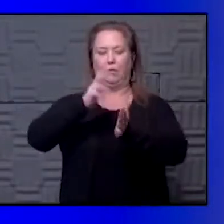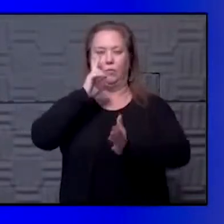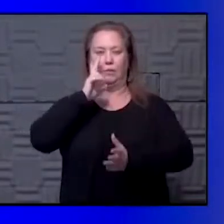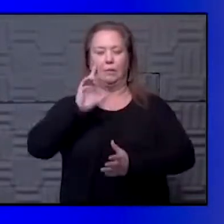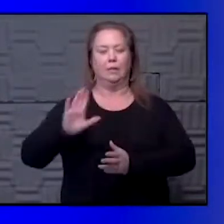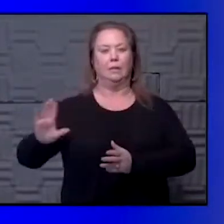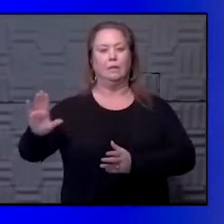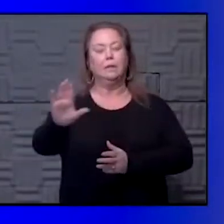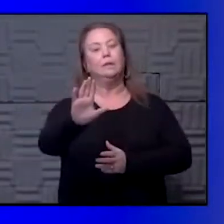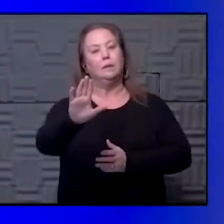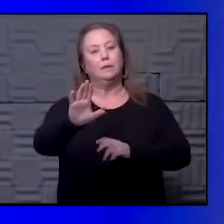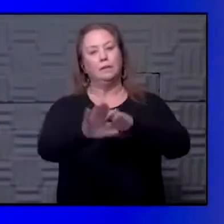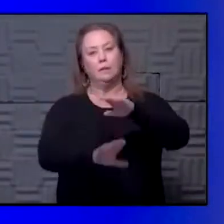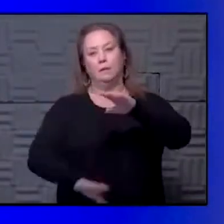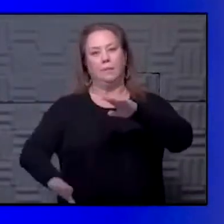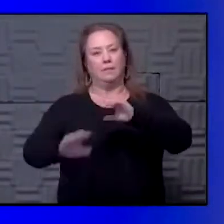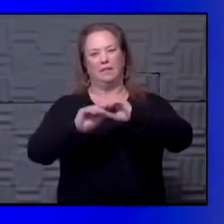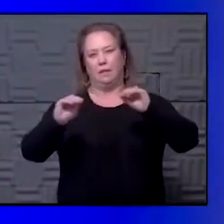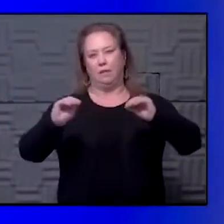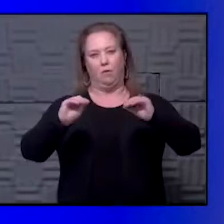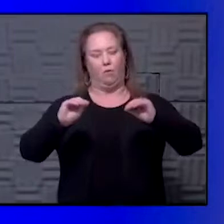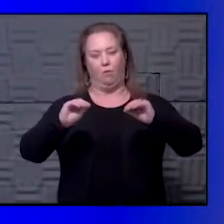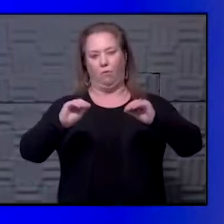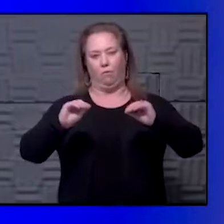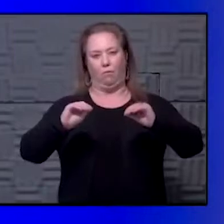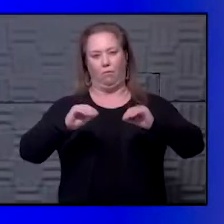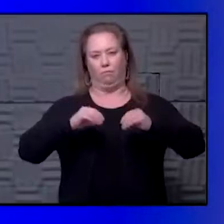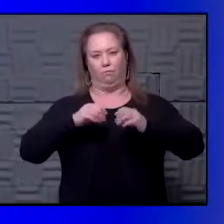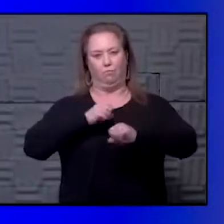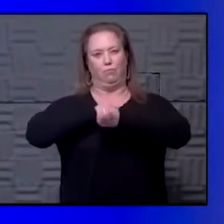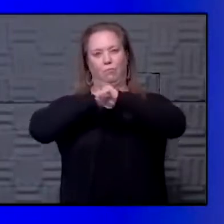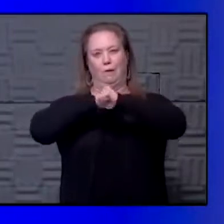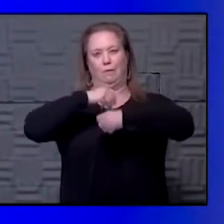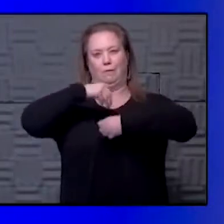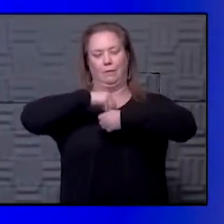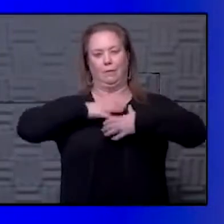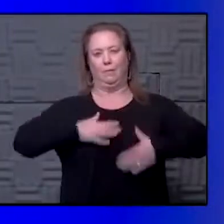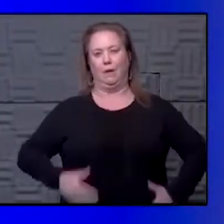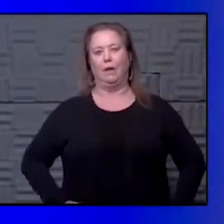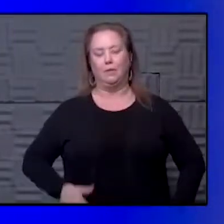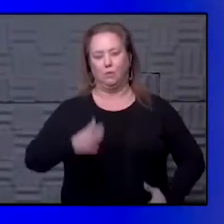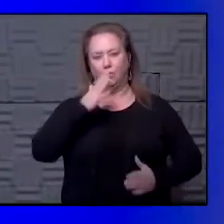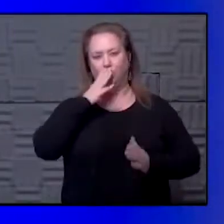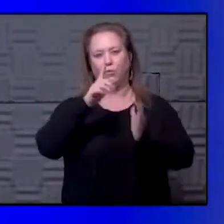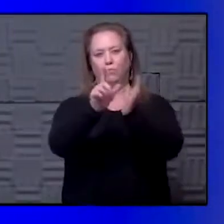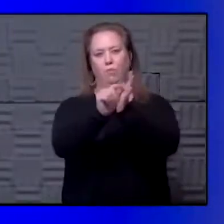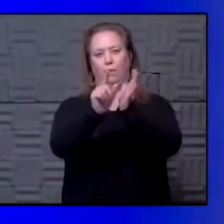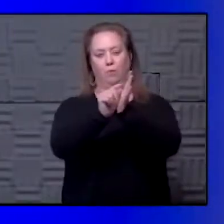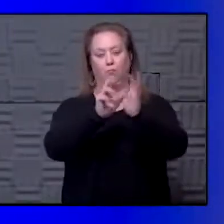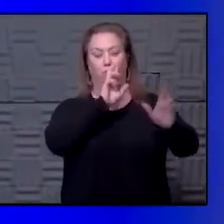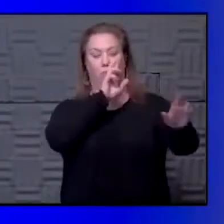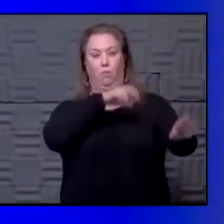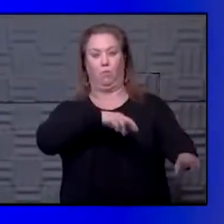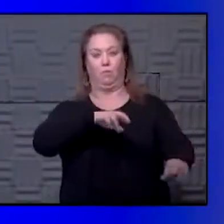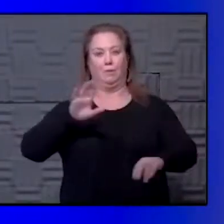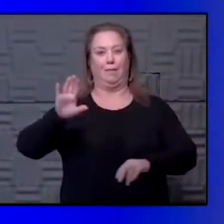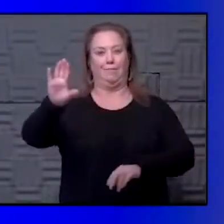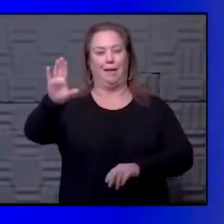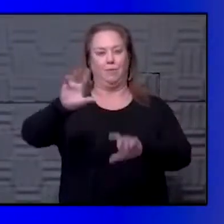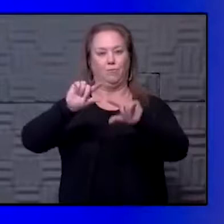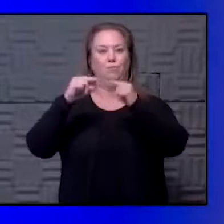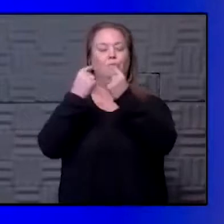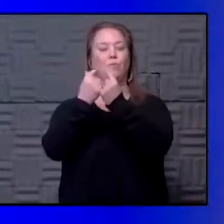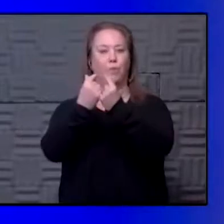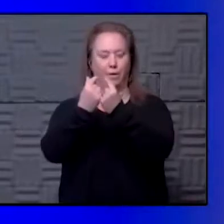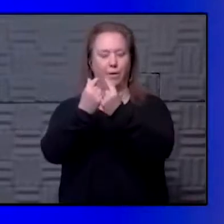have basically no immune system to fight any infection. So there are very good published reports about that